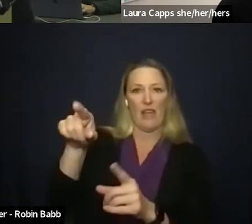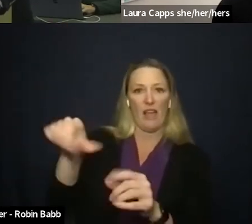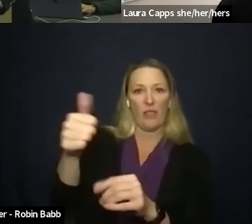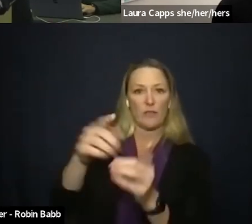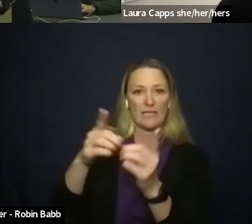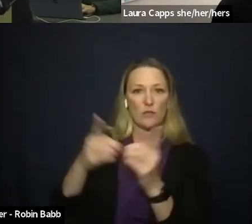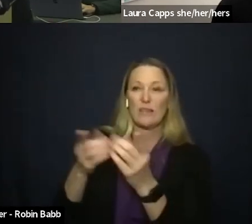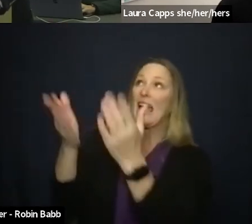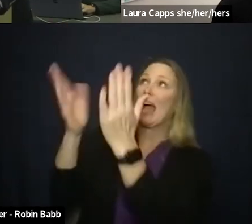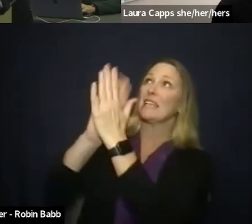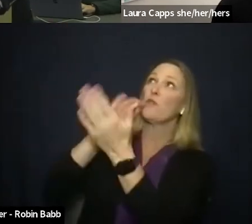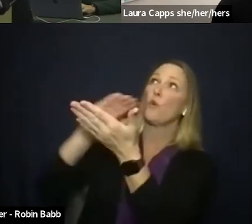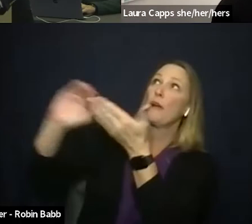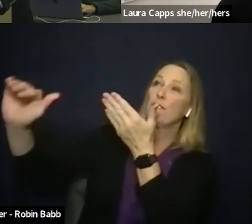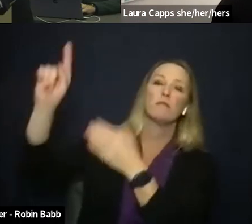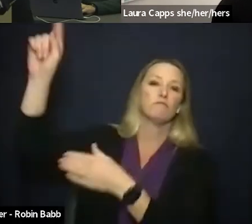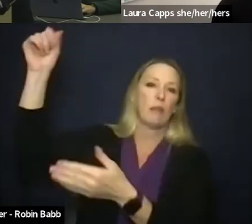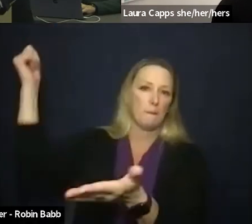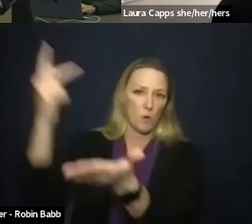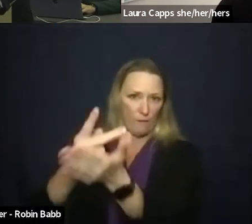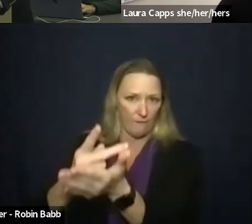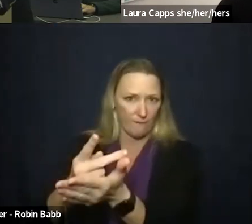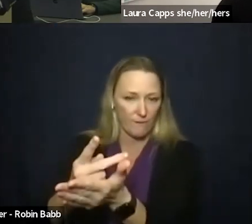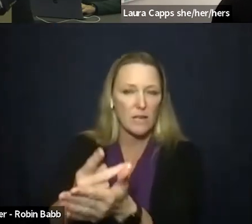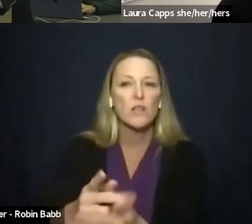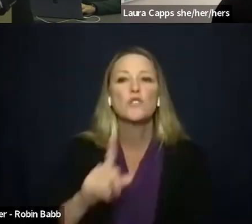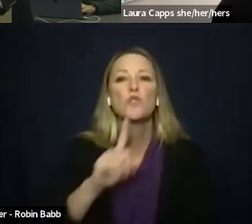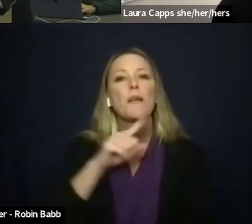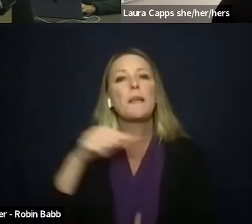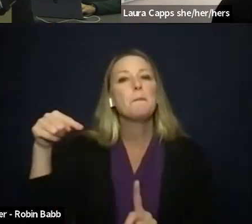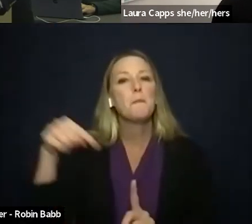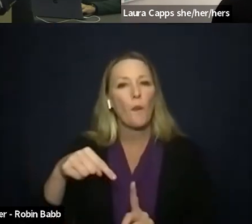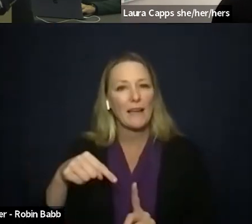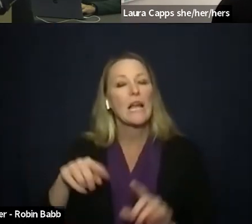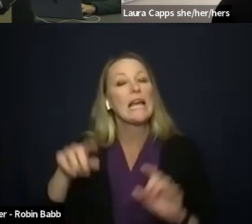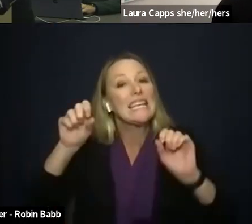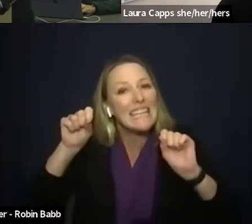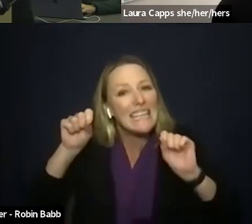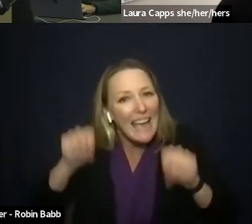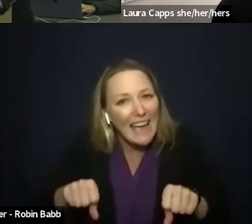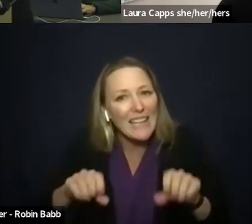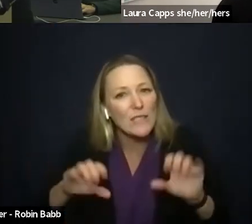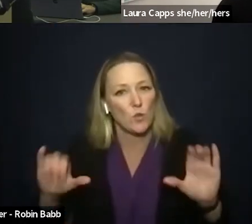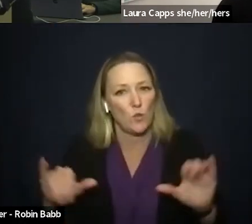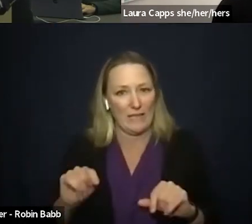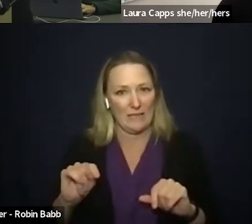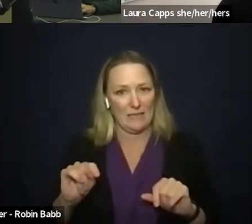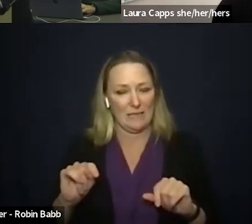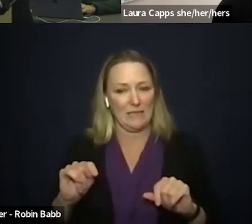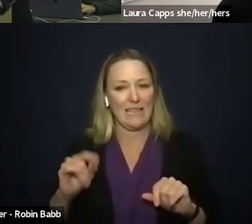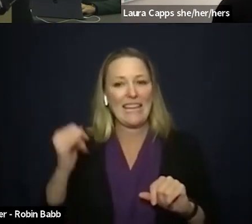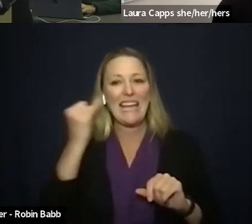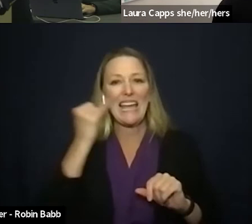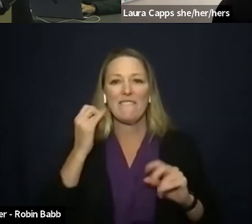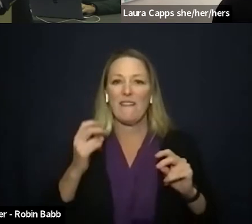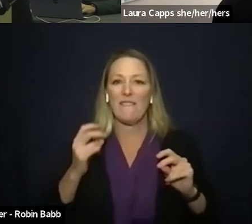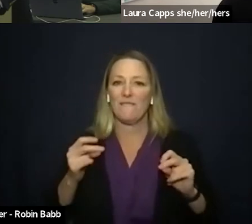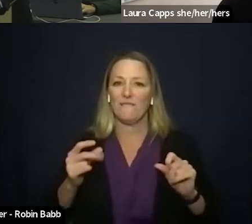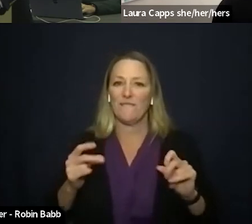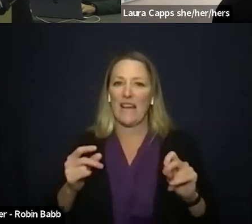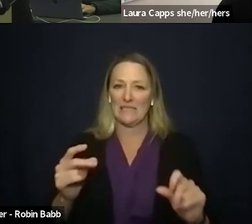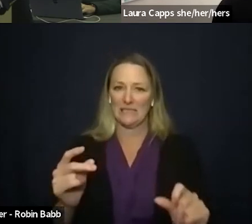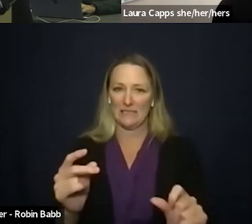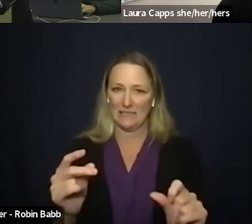and so again the bottom line is it's doable if it's going to timely be done should that be